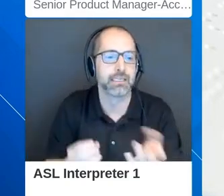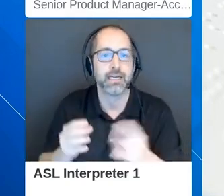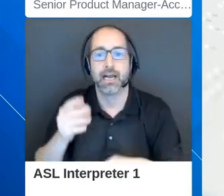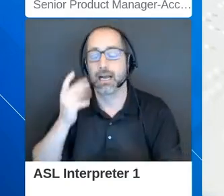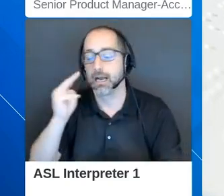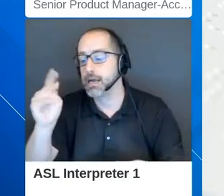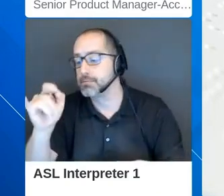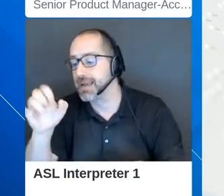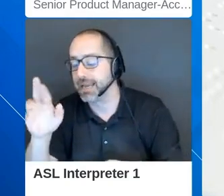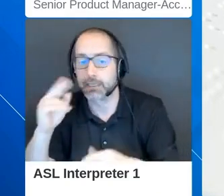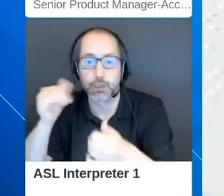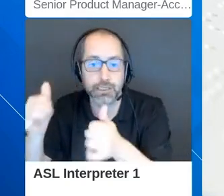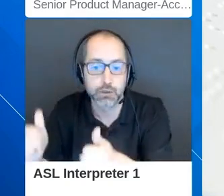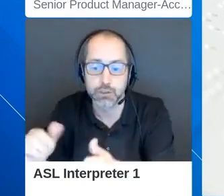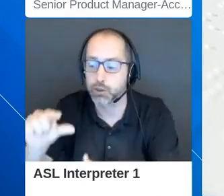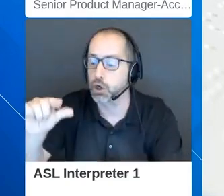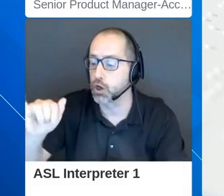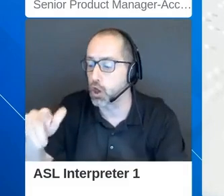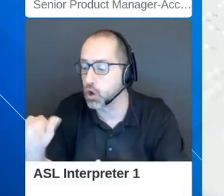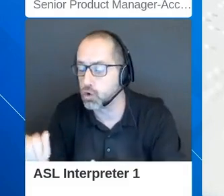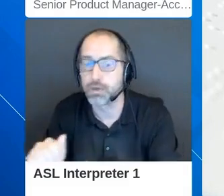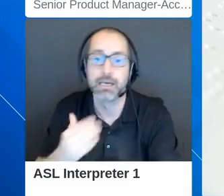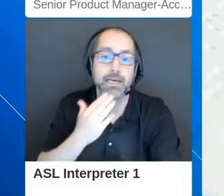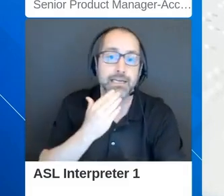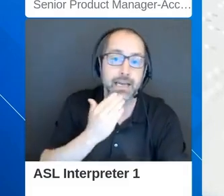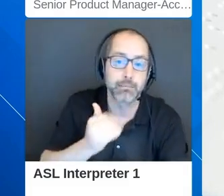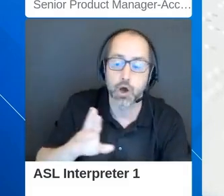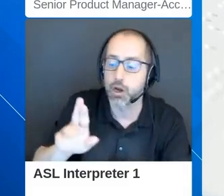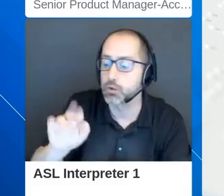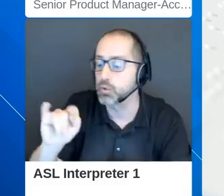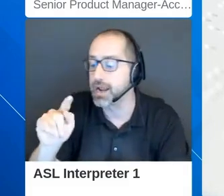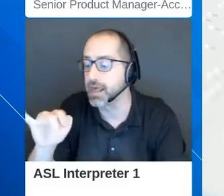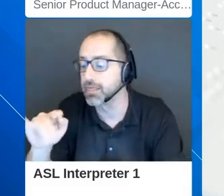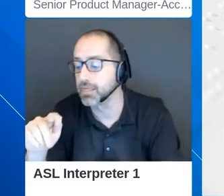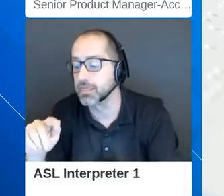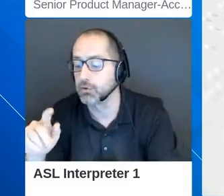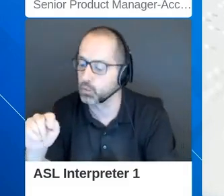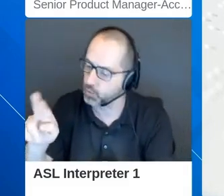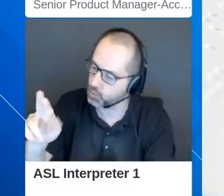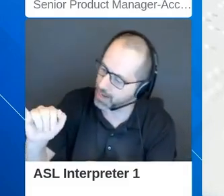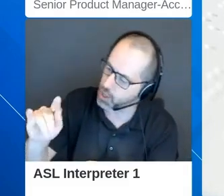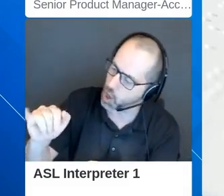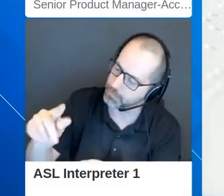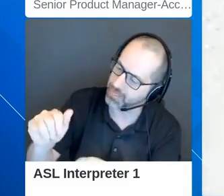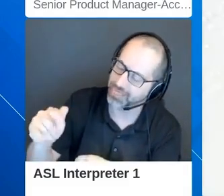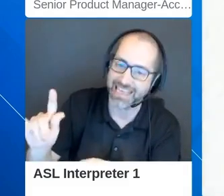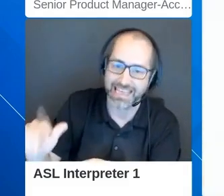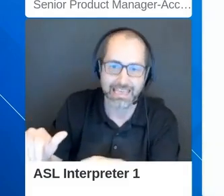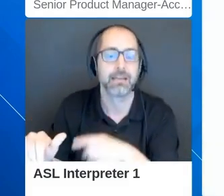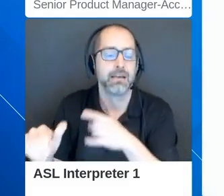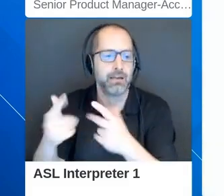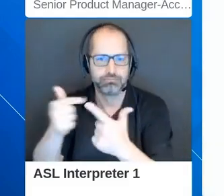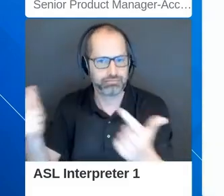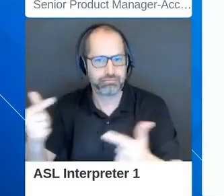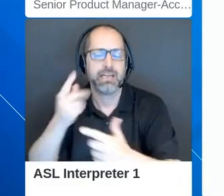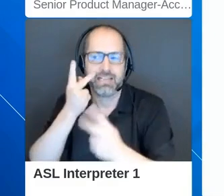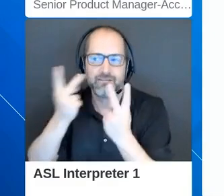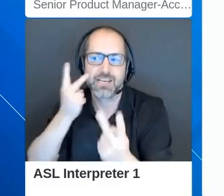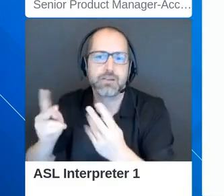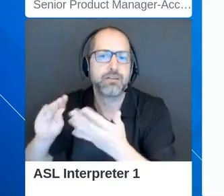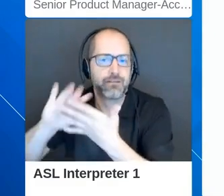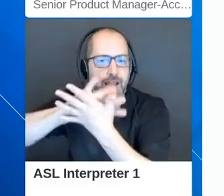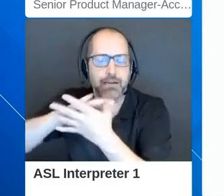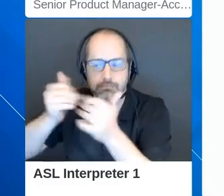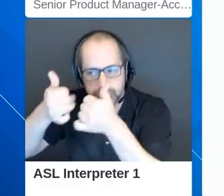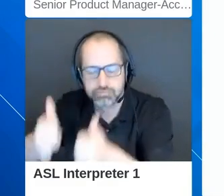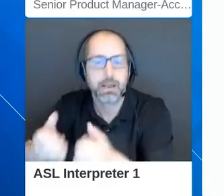degeneration, diabetic retinopathy. There are a lot. I could just get an eye injury. There are a lot of things that could affect vision. So let's talk about some